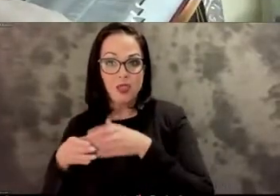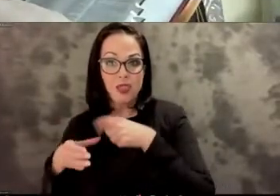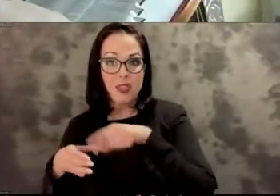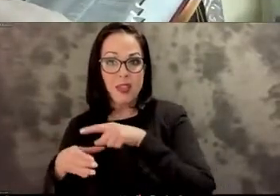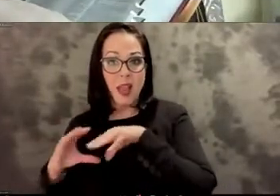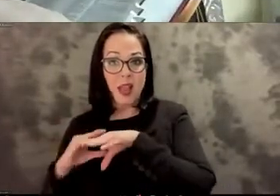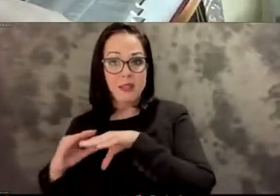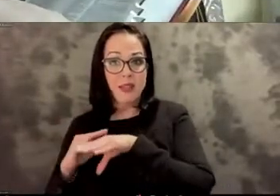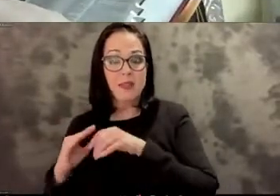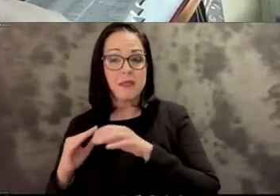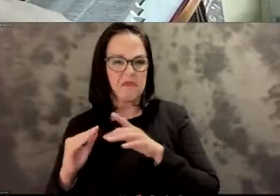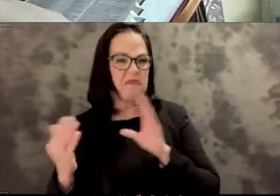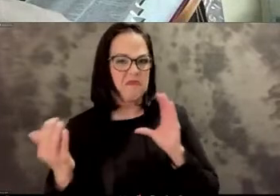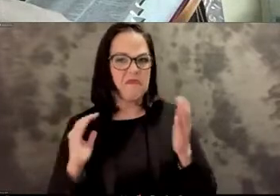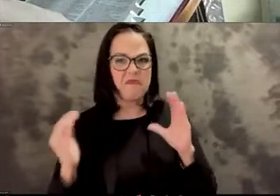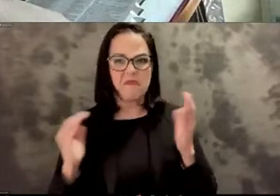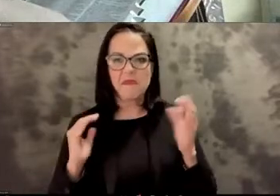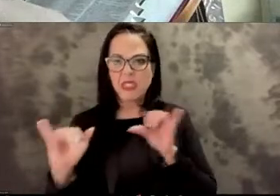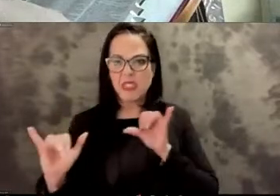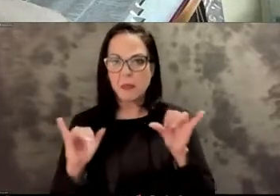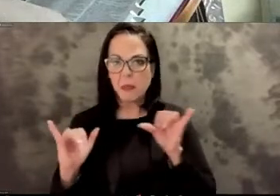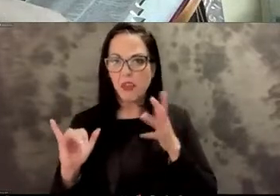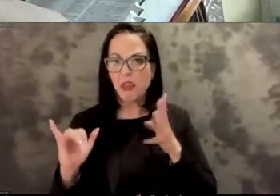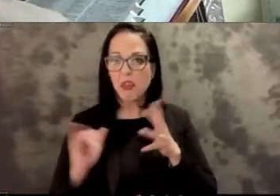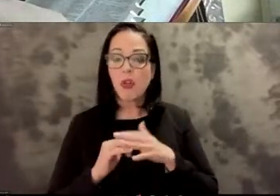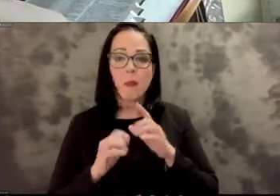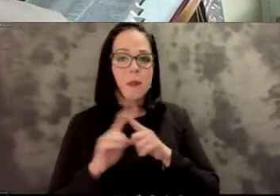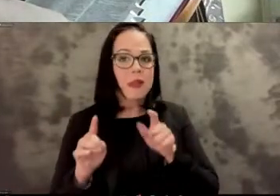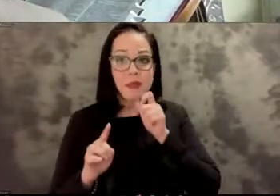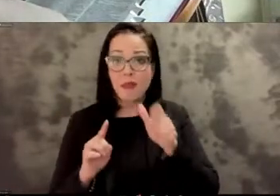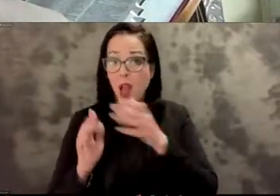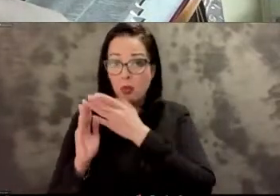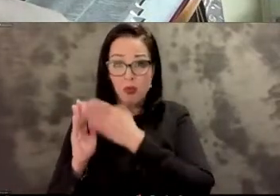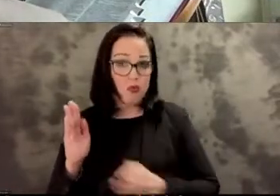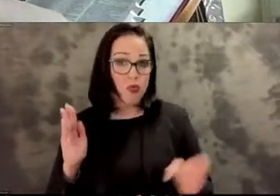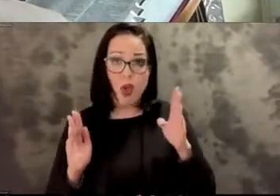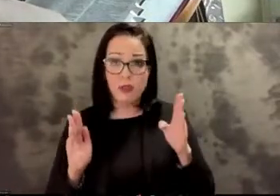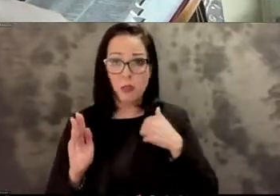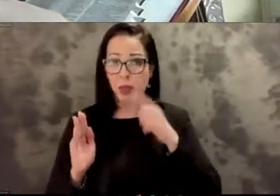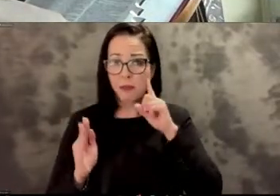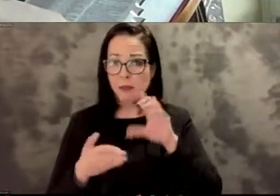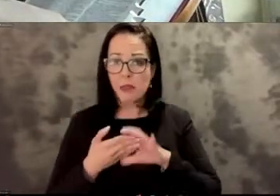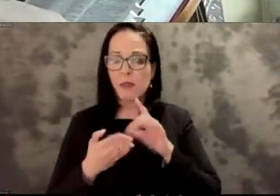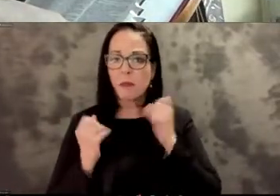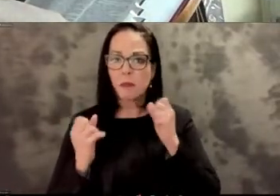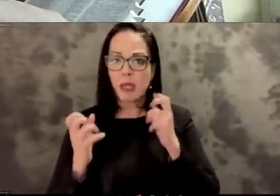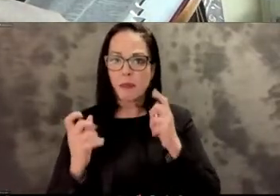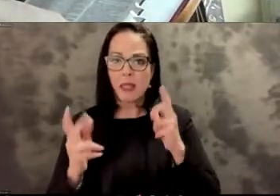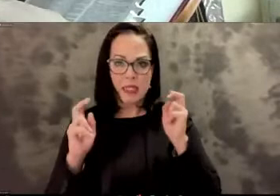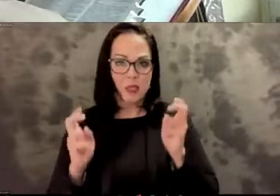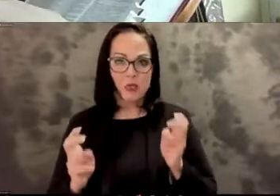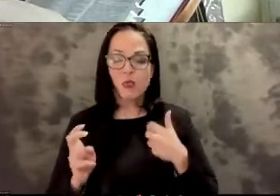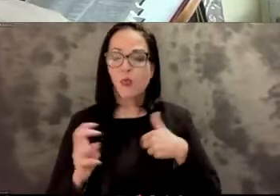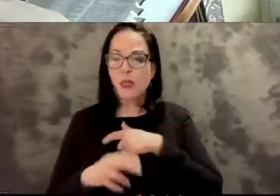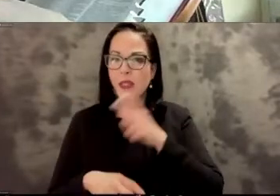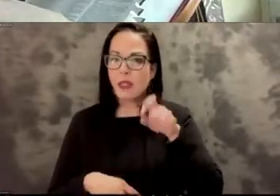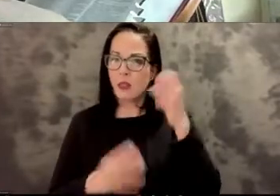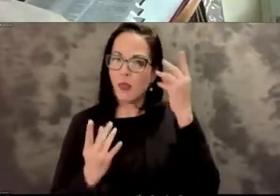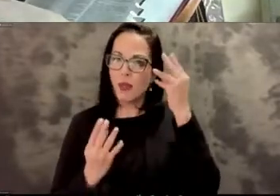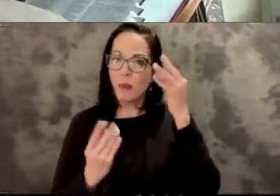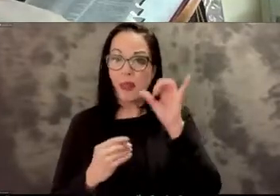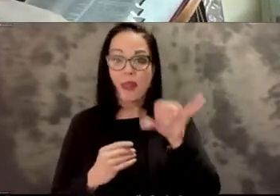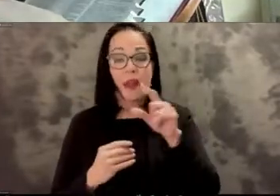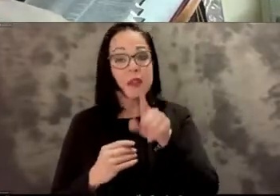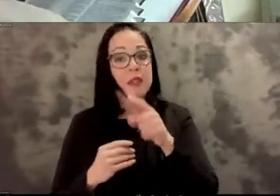But it's not across the board. That we have many issues we have to take into consideration, as you pointed